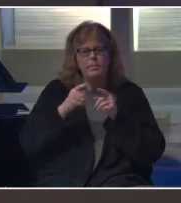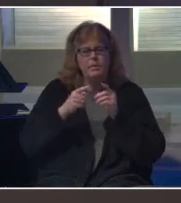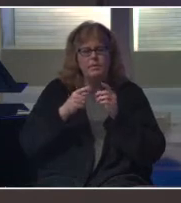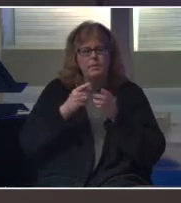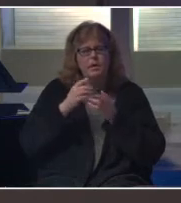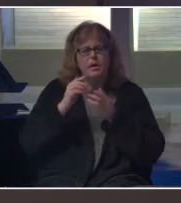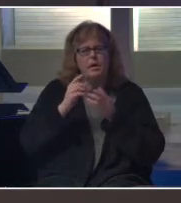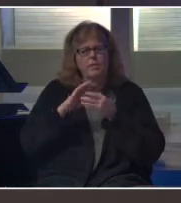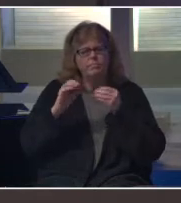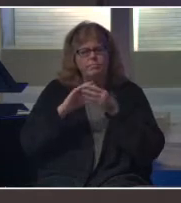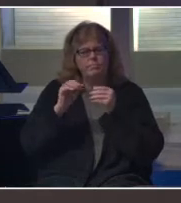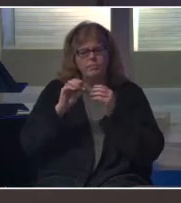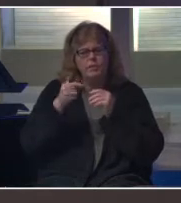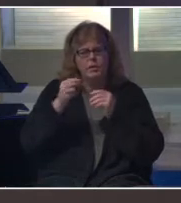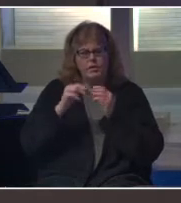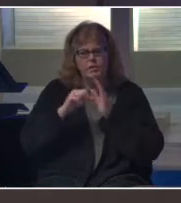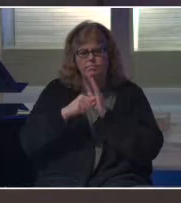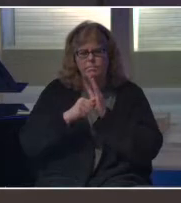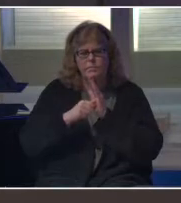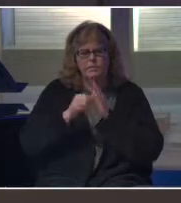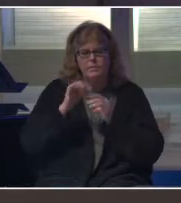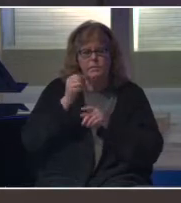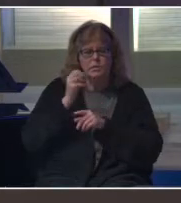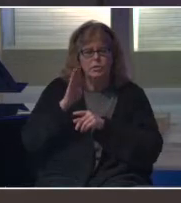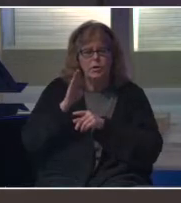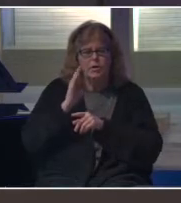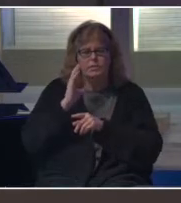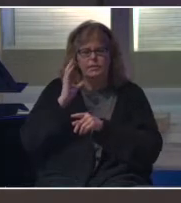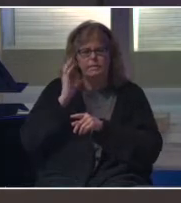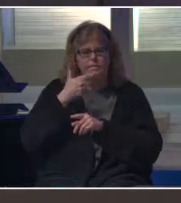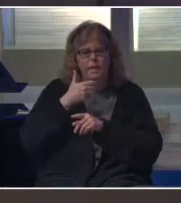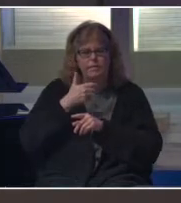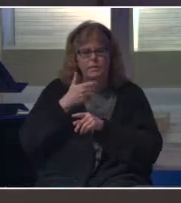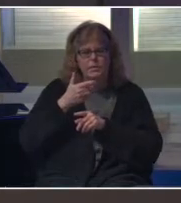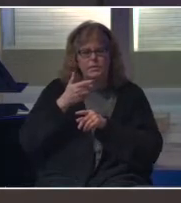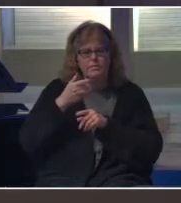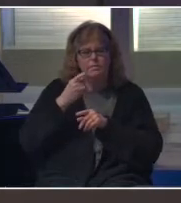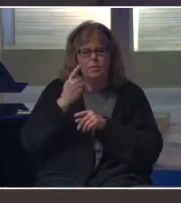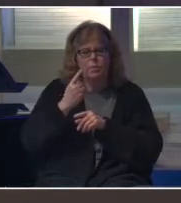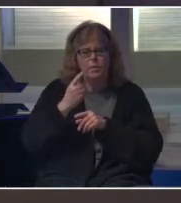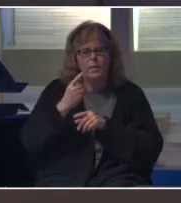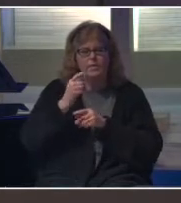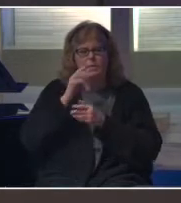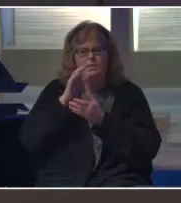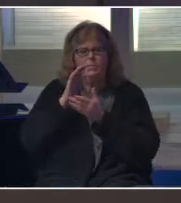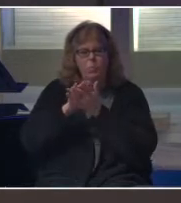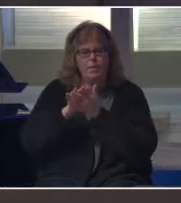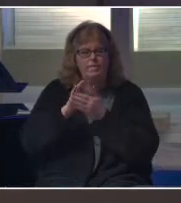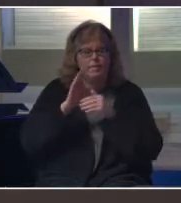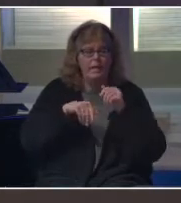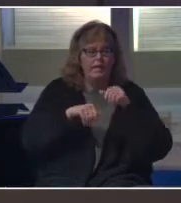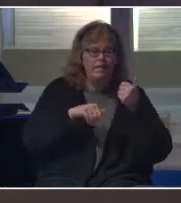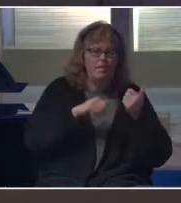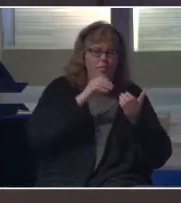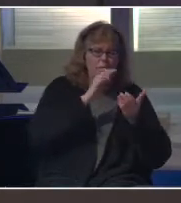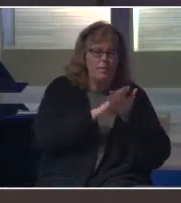in Genesis emphasize this point, such as Jacob's favoritism over one of his wife over another,